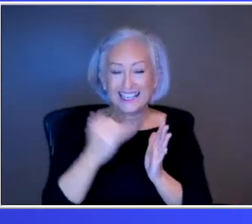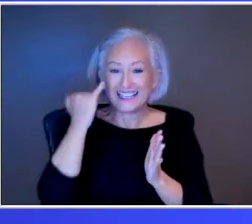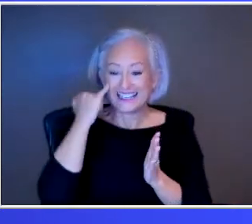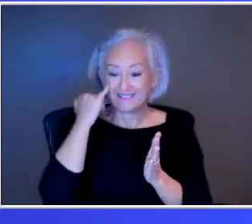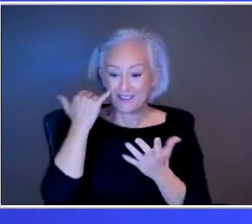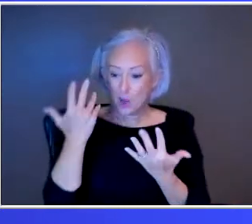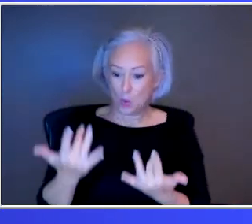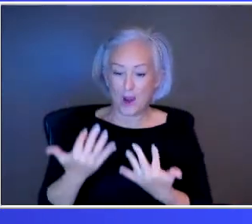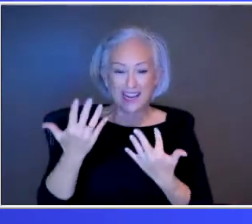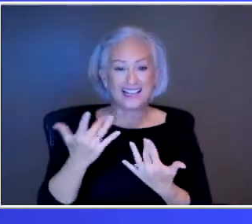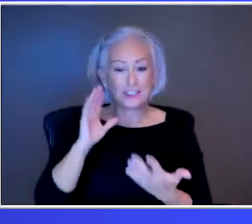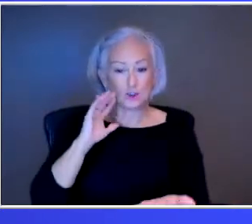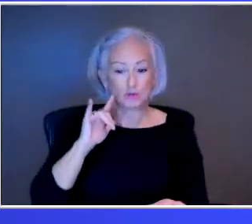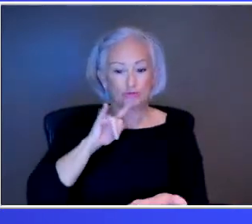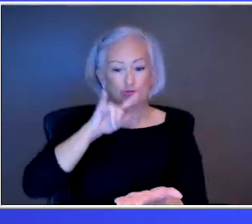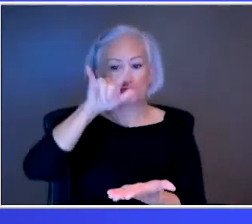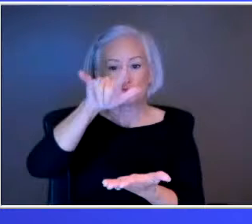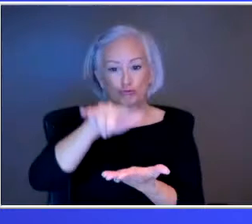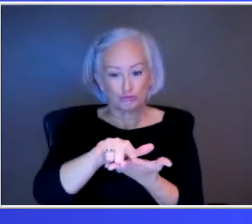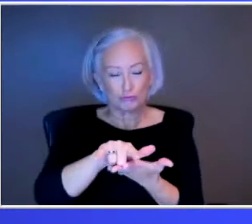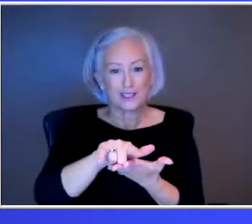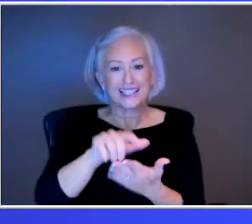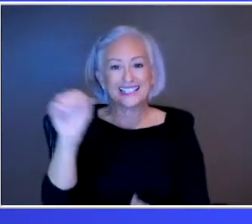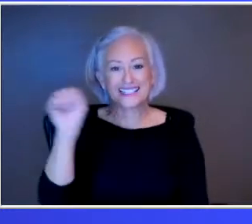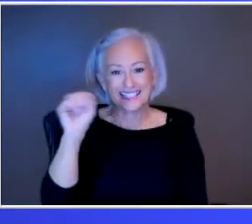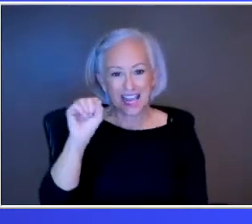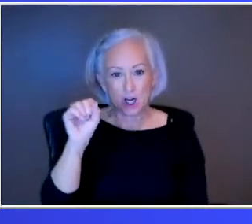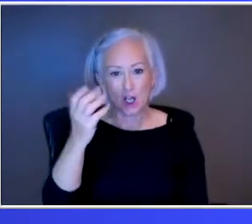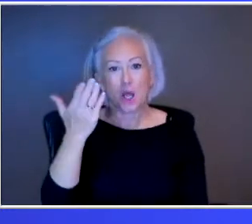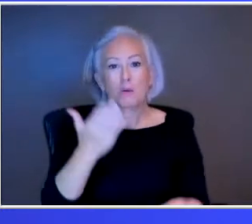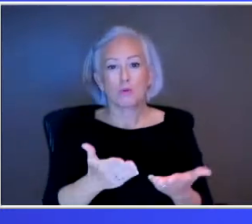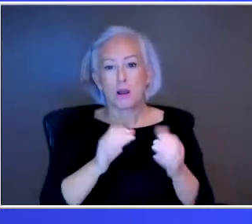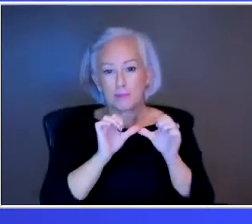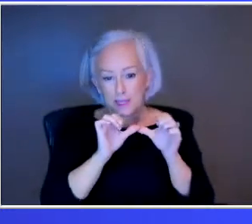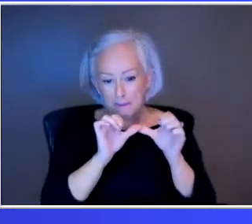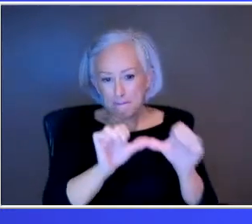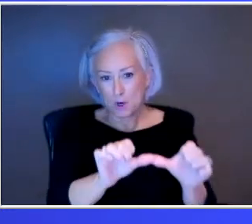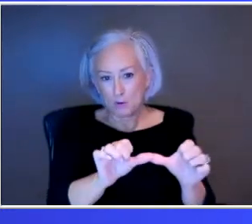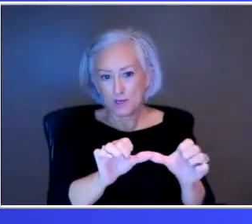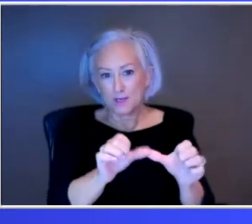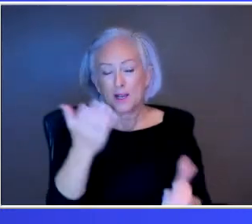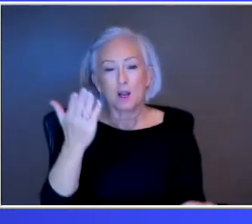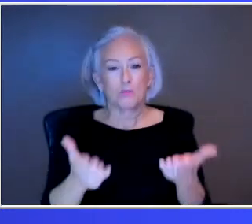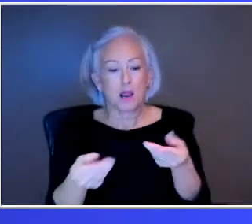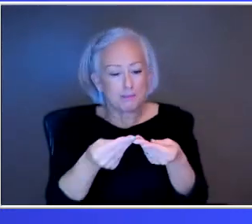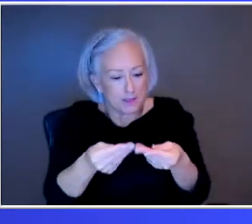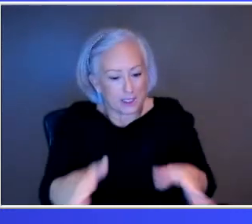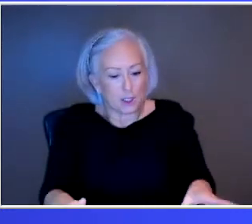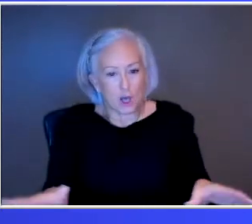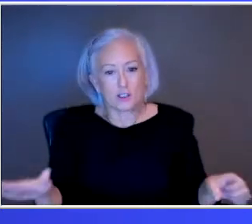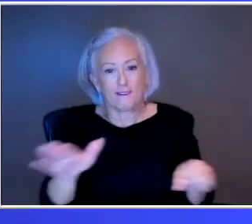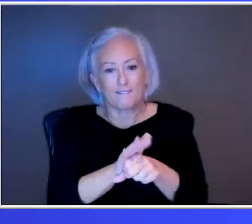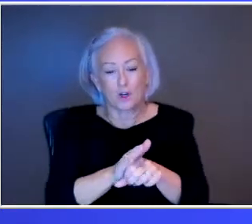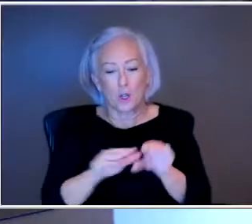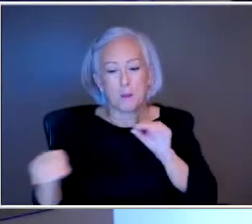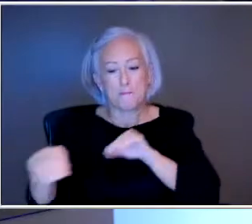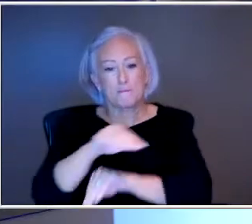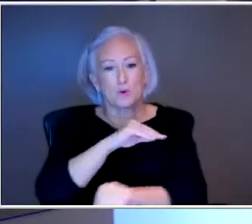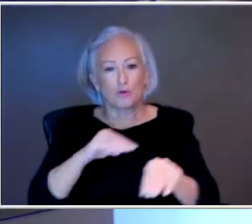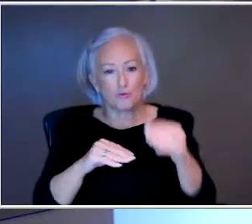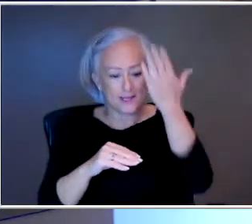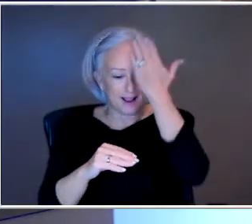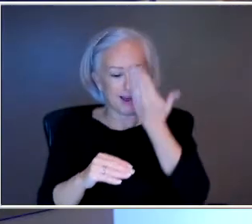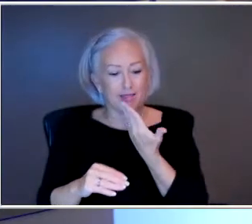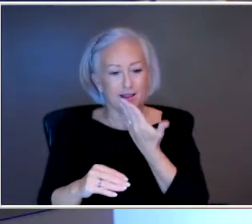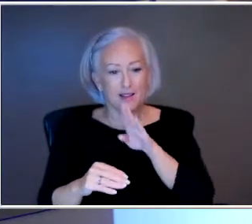Coast, this would have been permanent and probably total loss of movement of the left side of the body for the rest of his life. Chris, when you hear that,